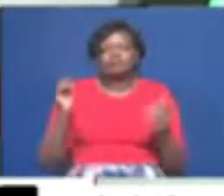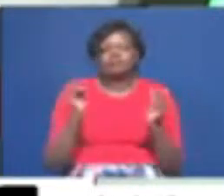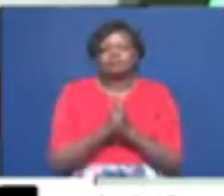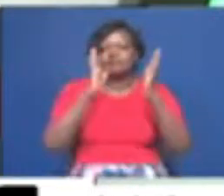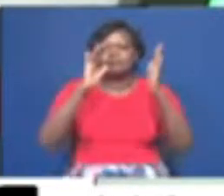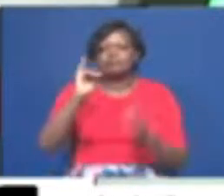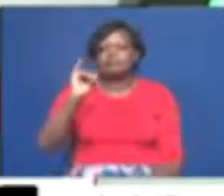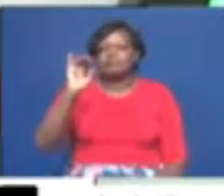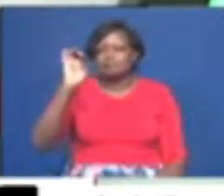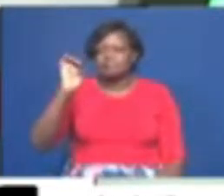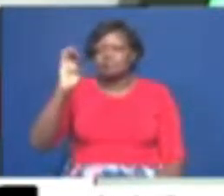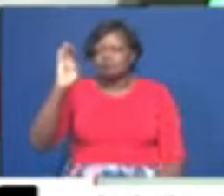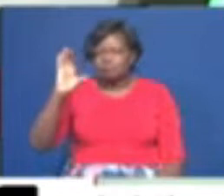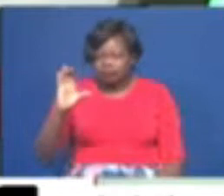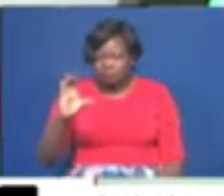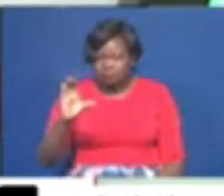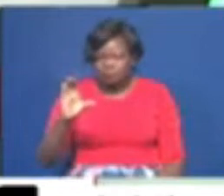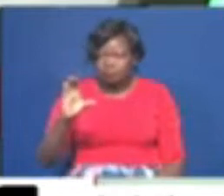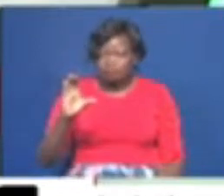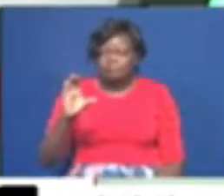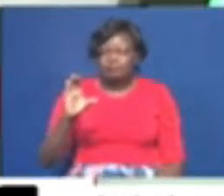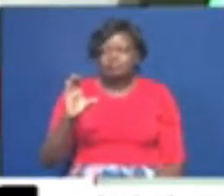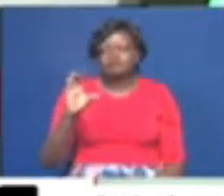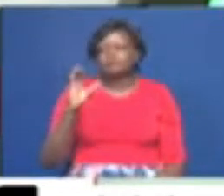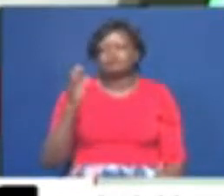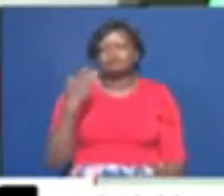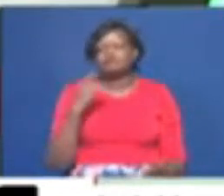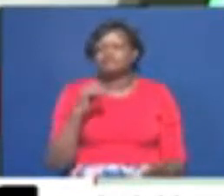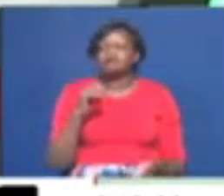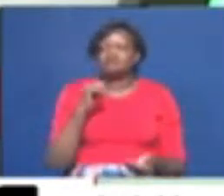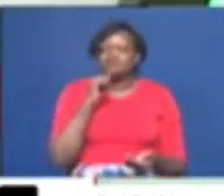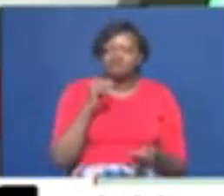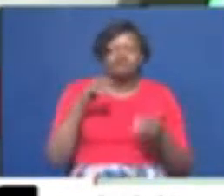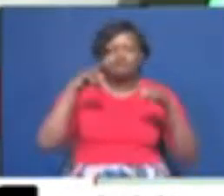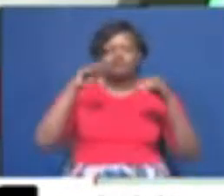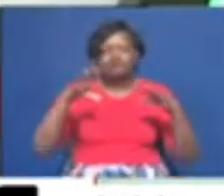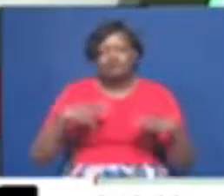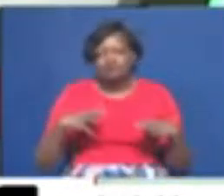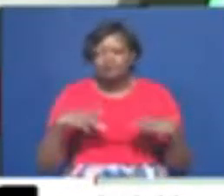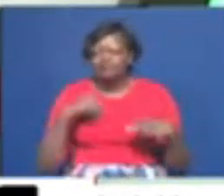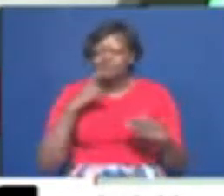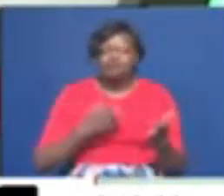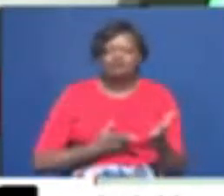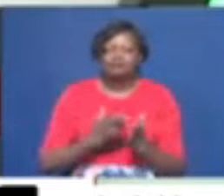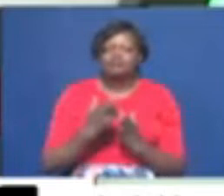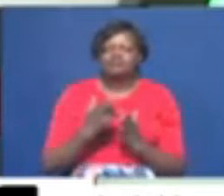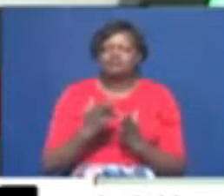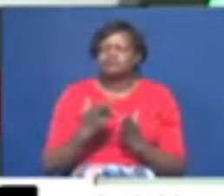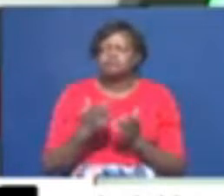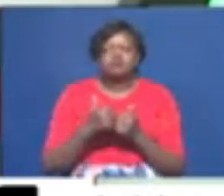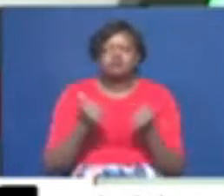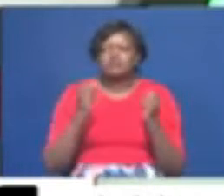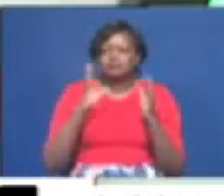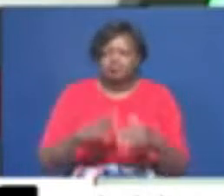Electoral and Boundaries Commission IEBC to disqualify aspirants with questionable integrity from contesting in the forthcoming